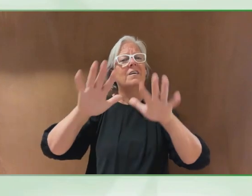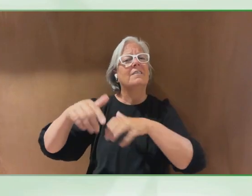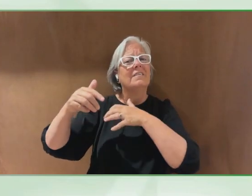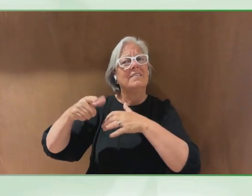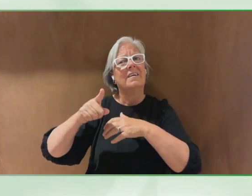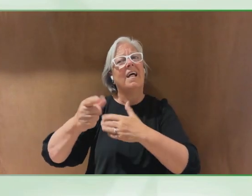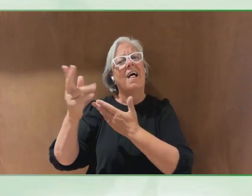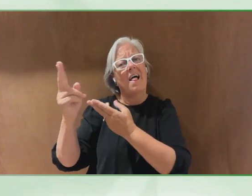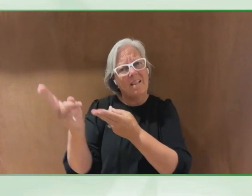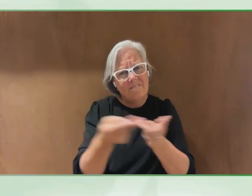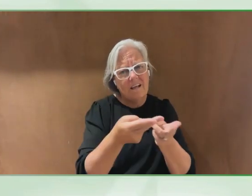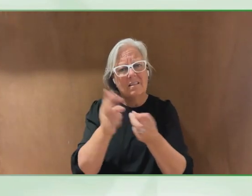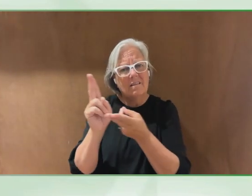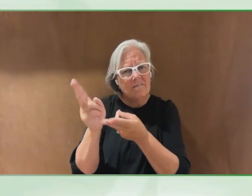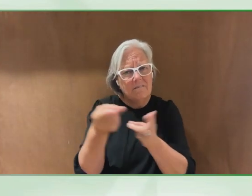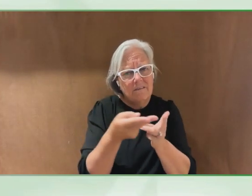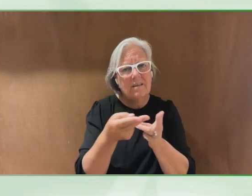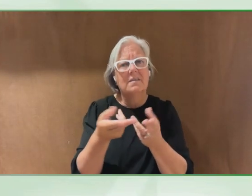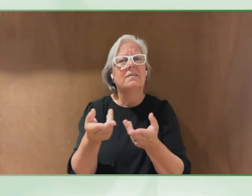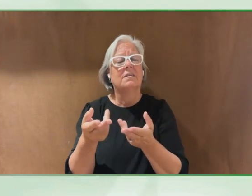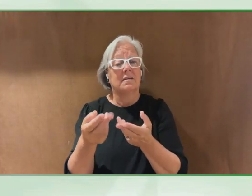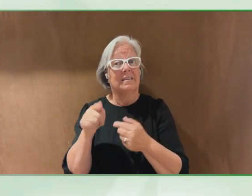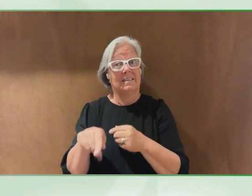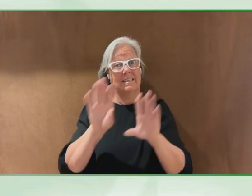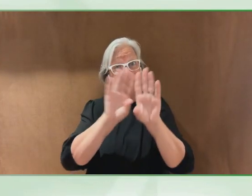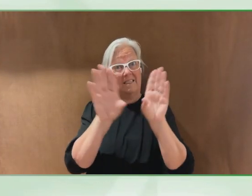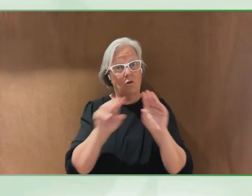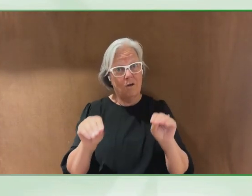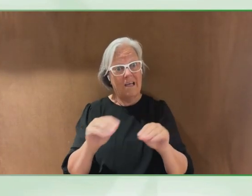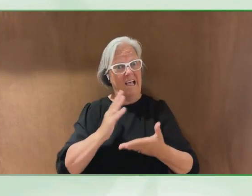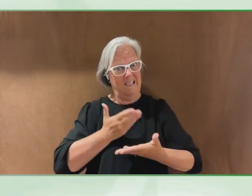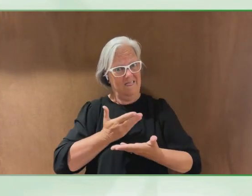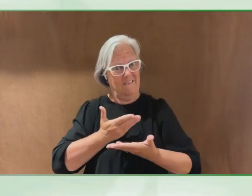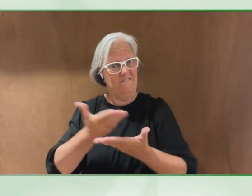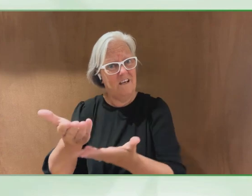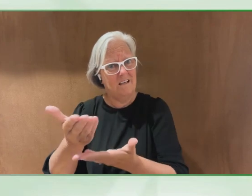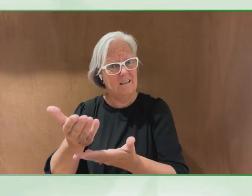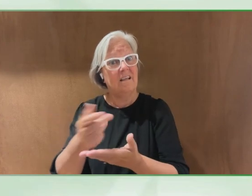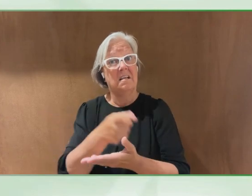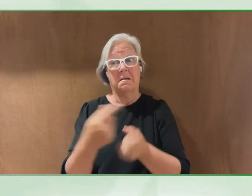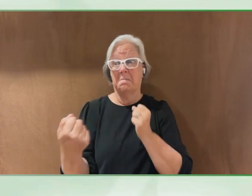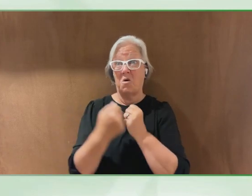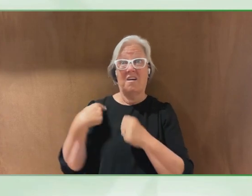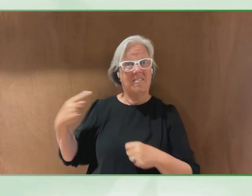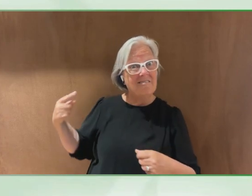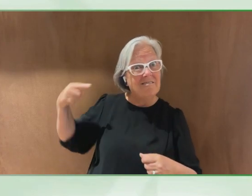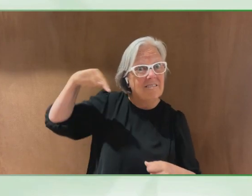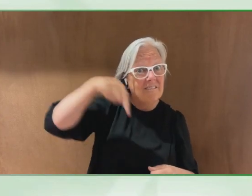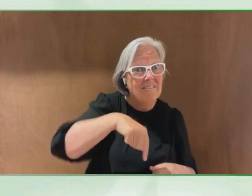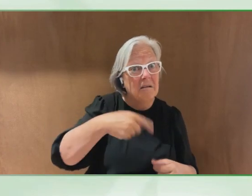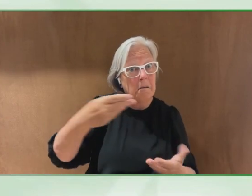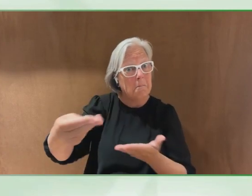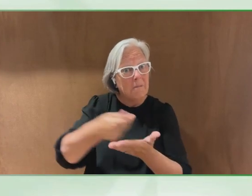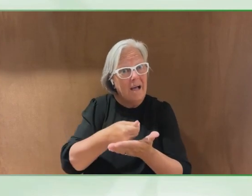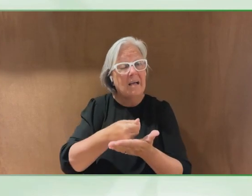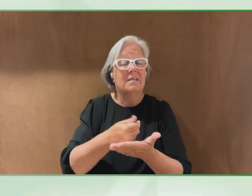like this, the fact that the Zero Project has actually invited us, they actually supported me to come here, so I'm really, really grateful for